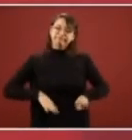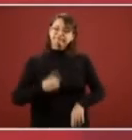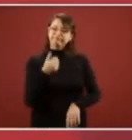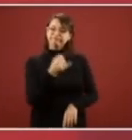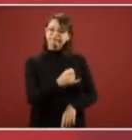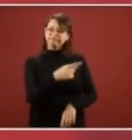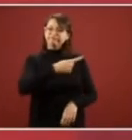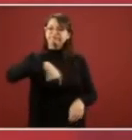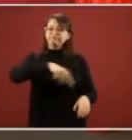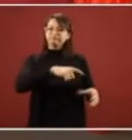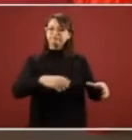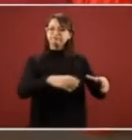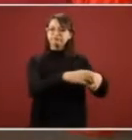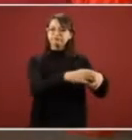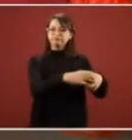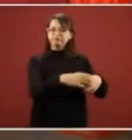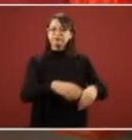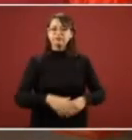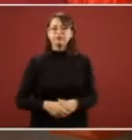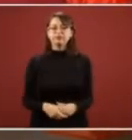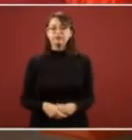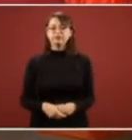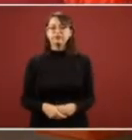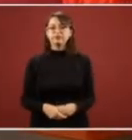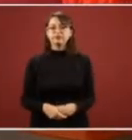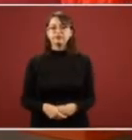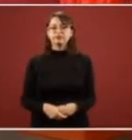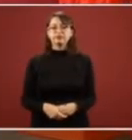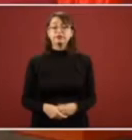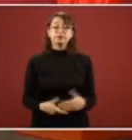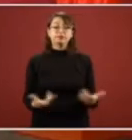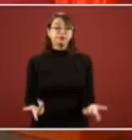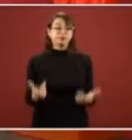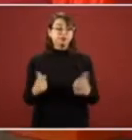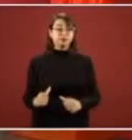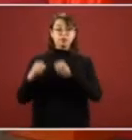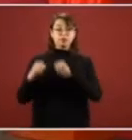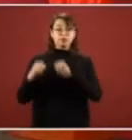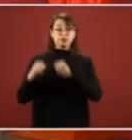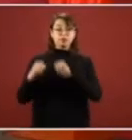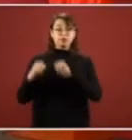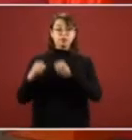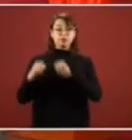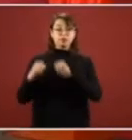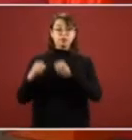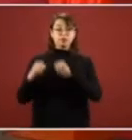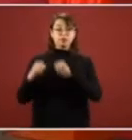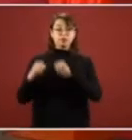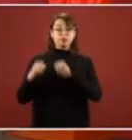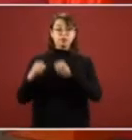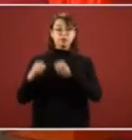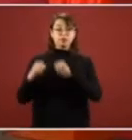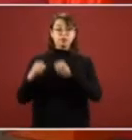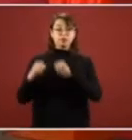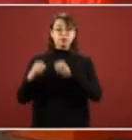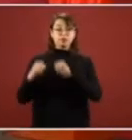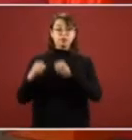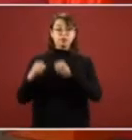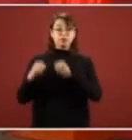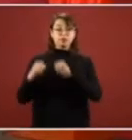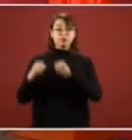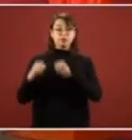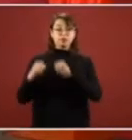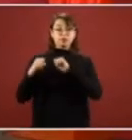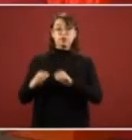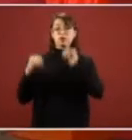corrupt. Si arriba no se permite la corrupción. And if you do not permit corruption at